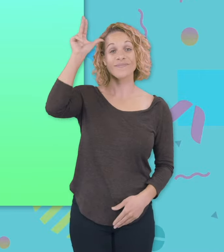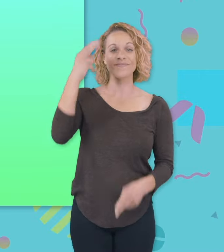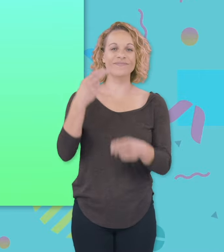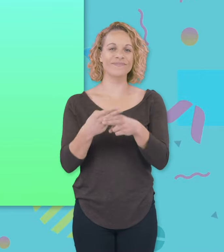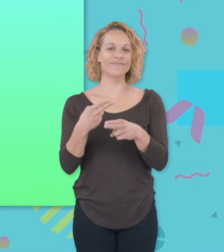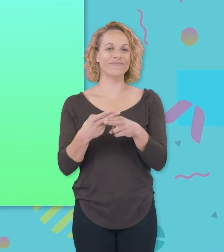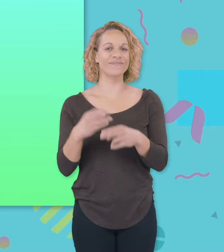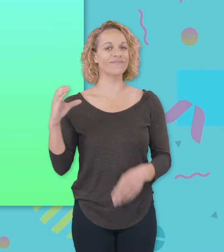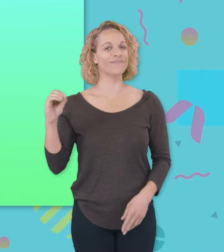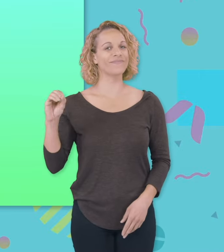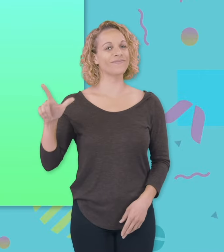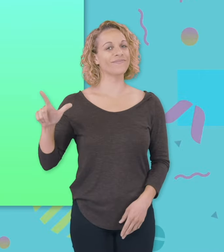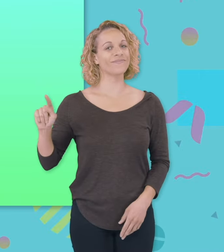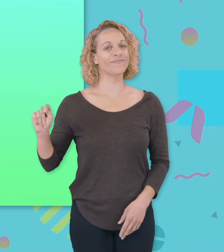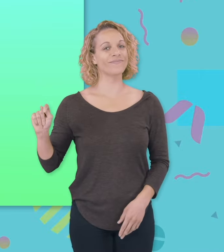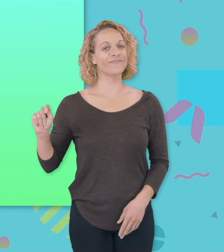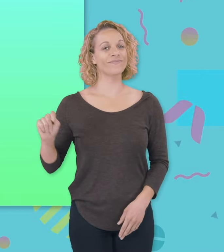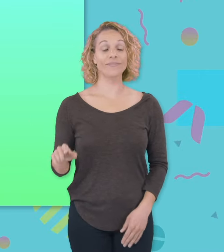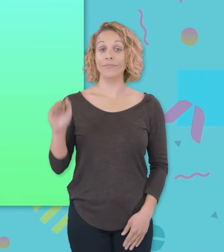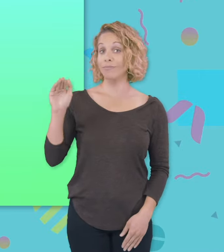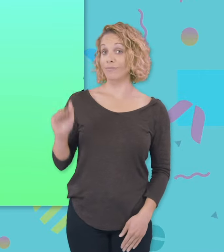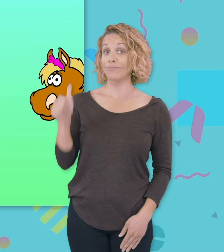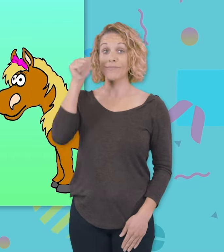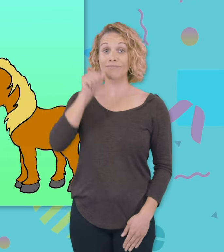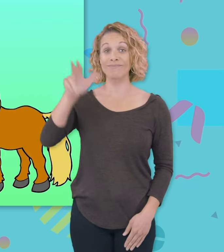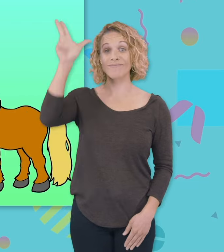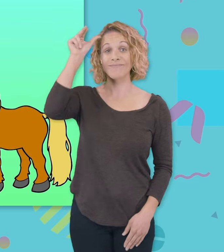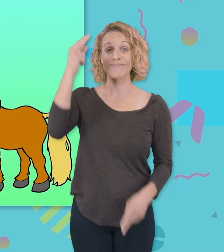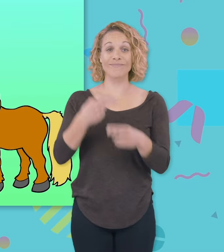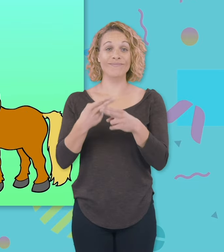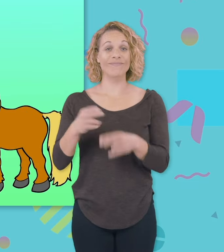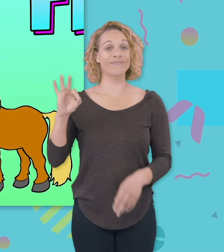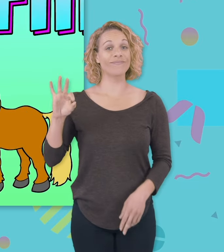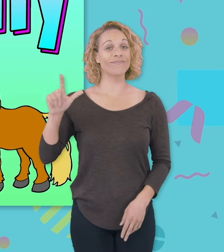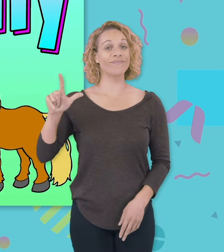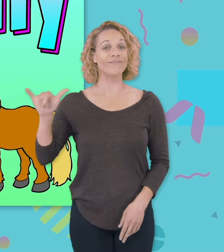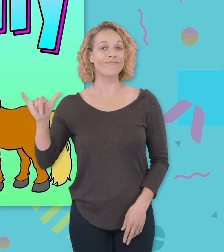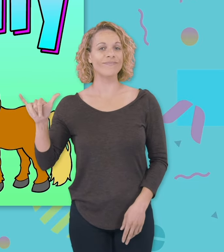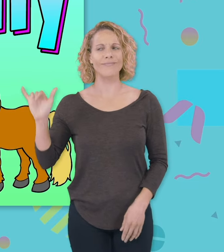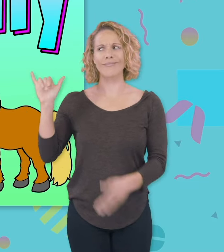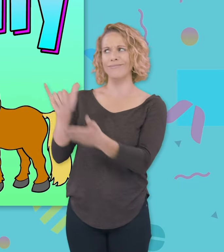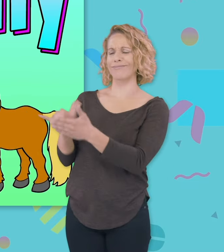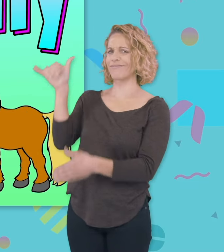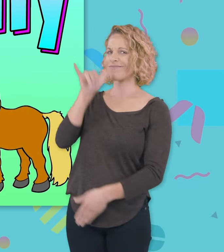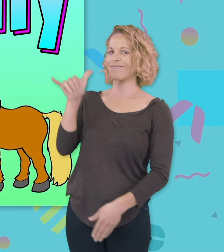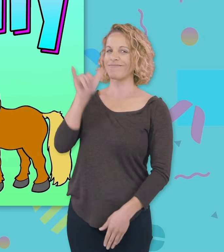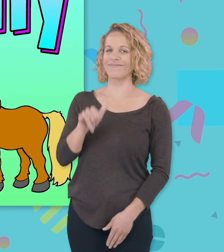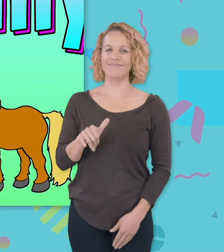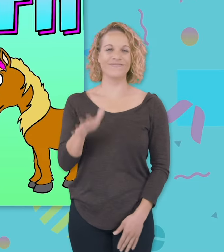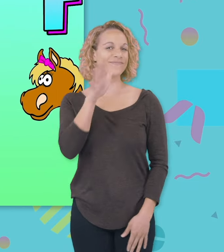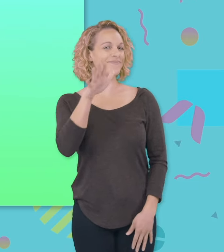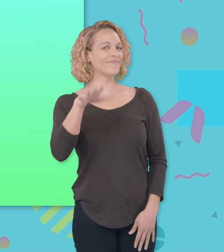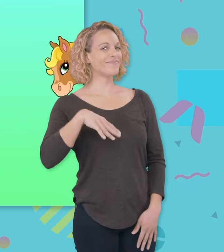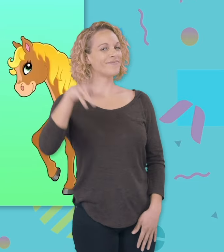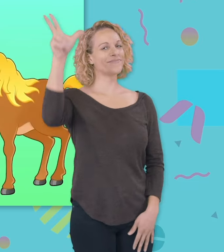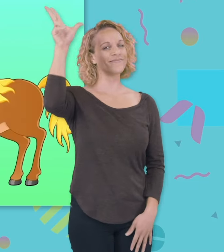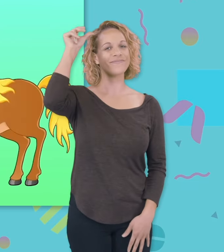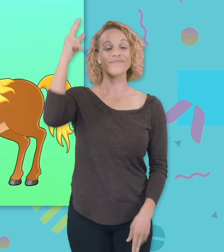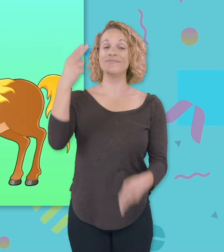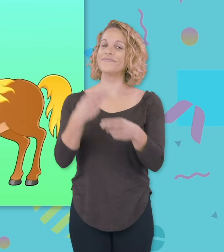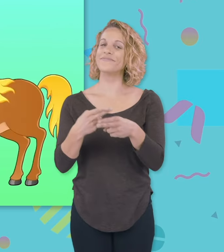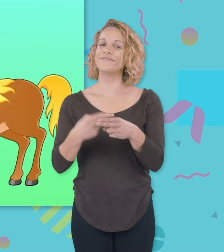boy horse is called a colt, and a young girl is called a filly. That's silly. A